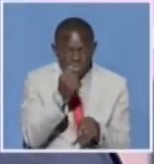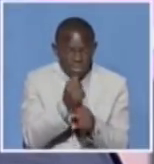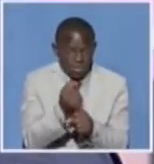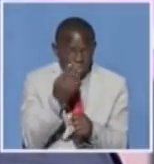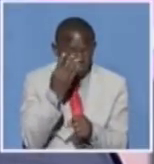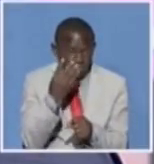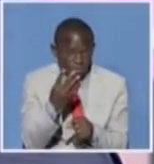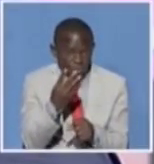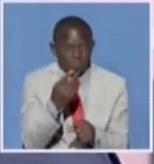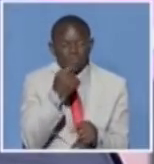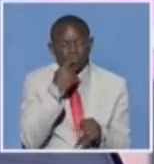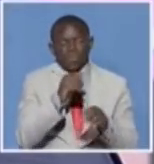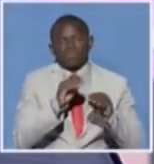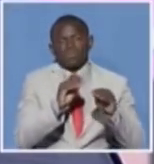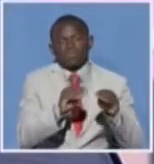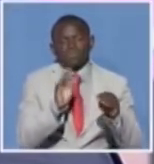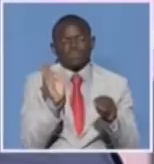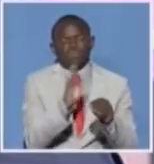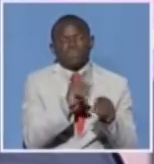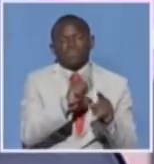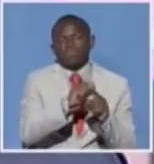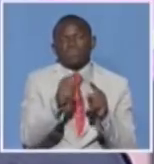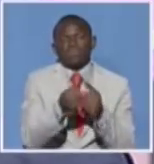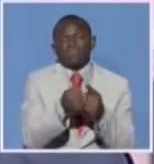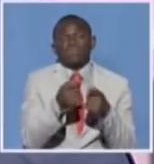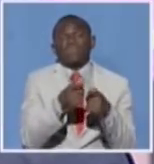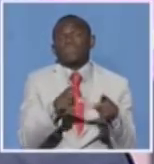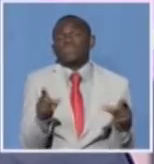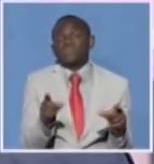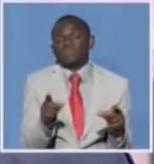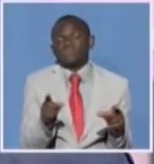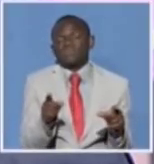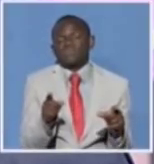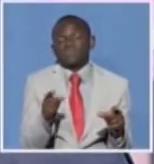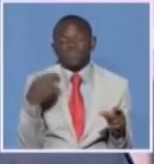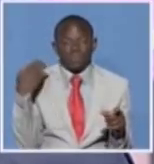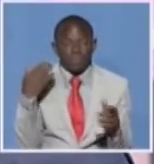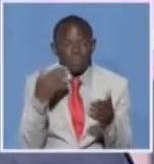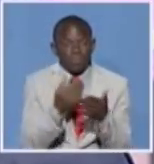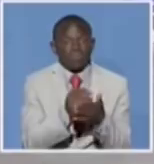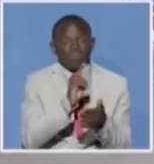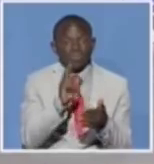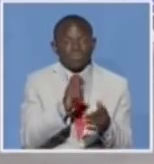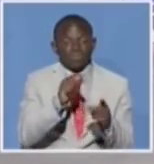been taken so far are suggesting a positive